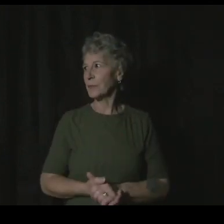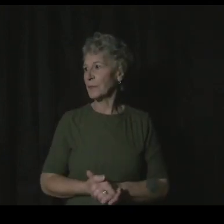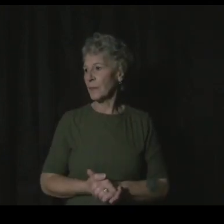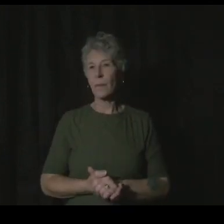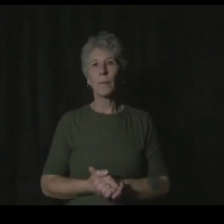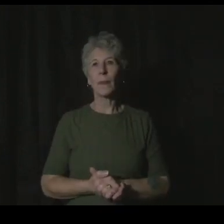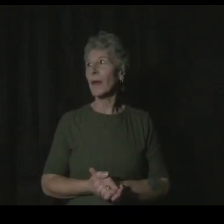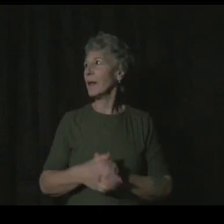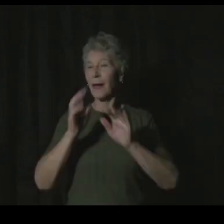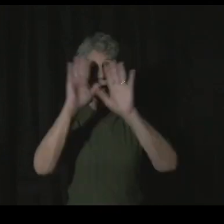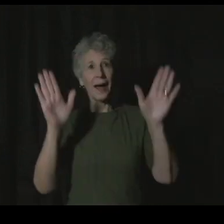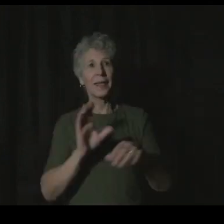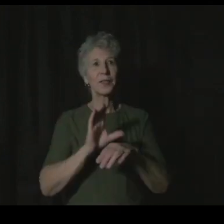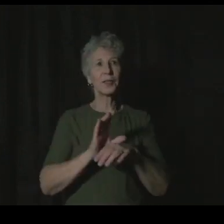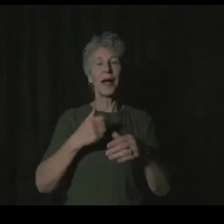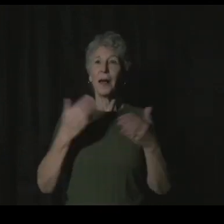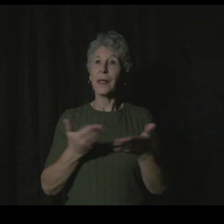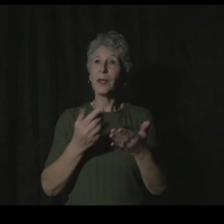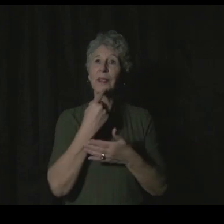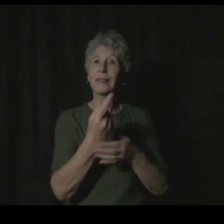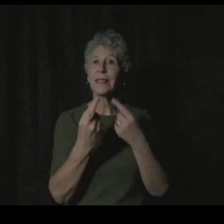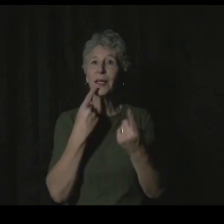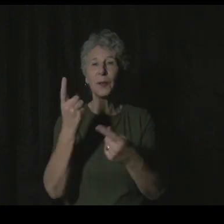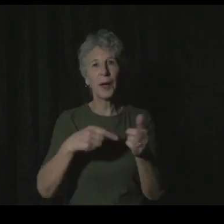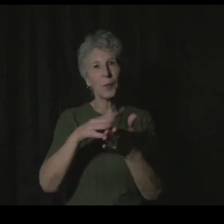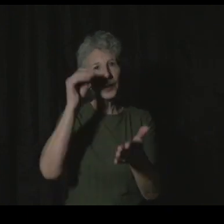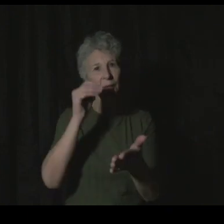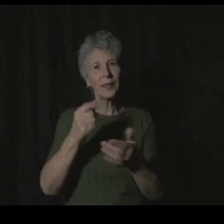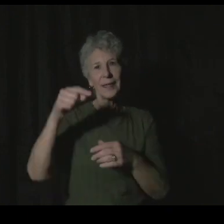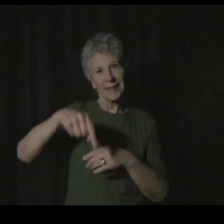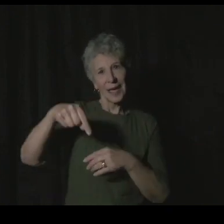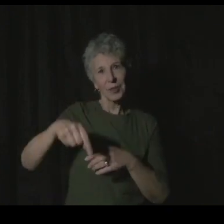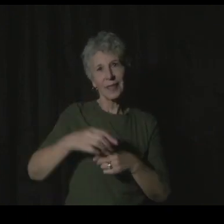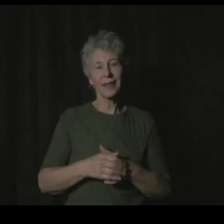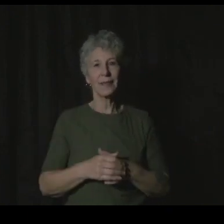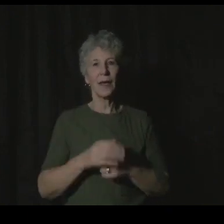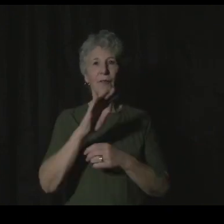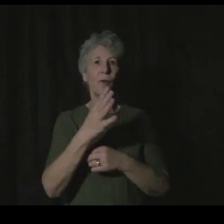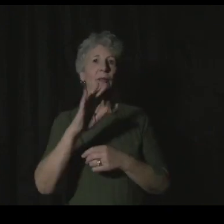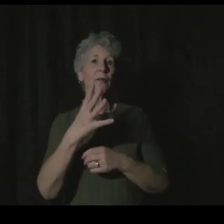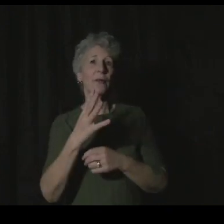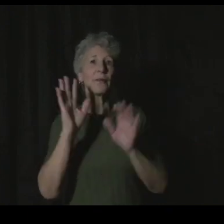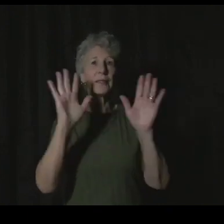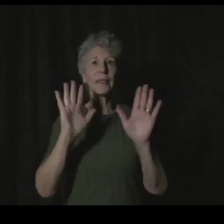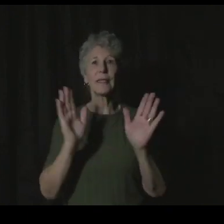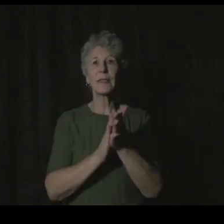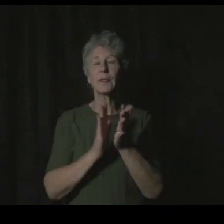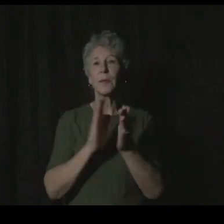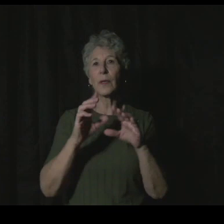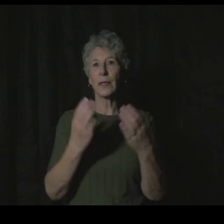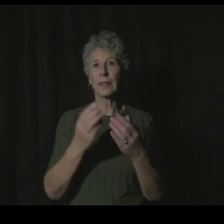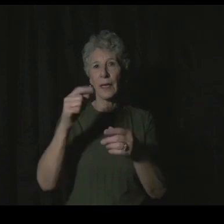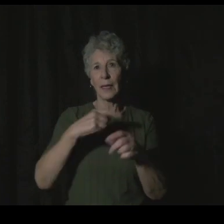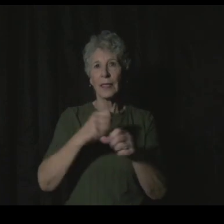Hi, church. I'm here to tell you what we're learning this year down in the fourth and fifth grade Sunday school classroom. This year, we are talking